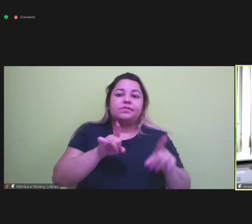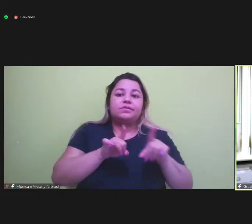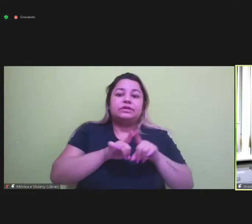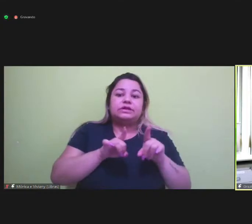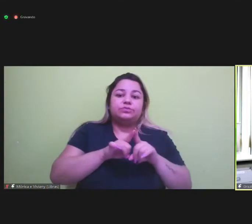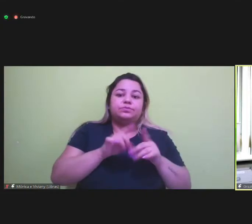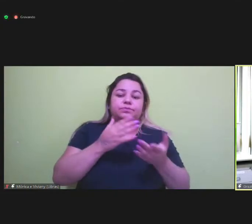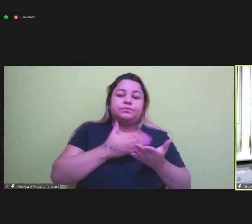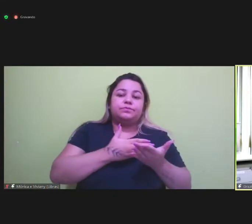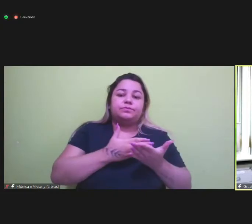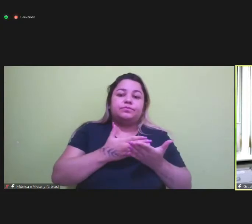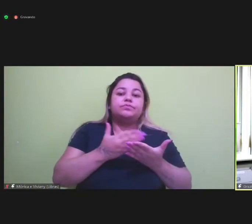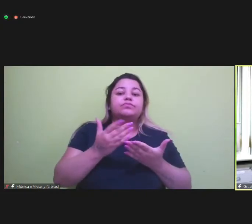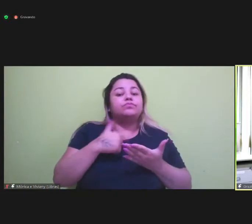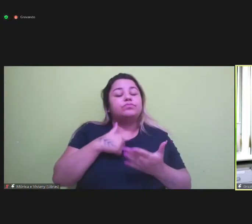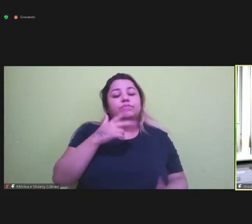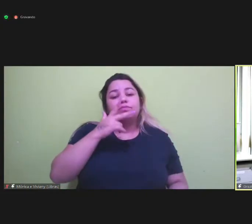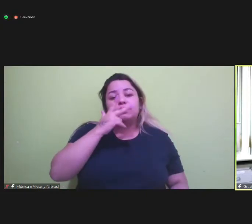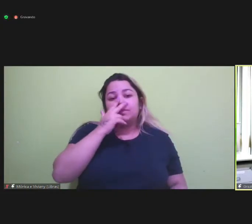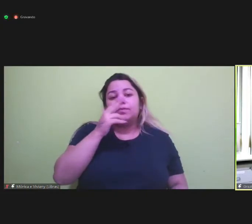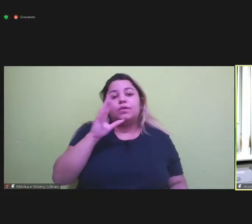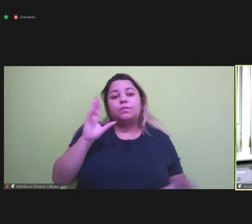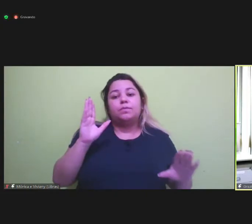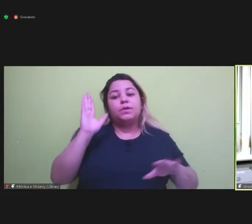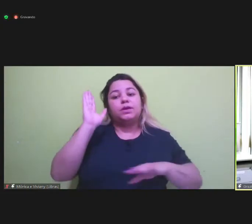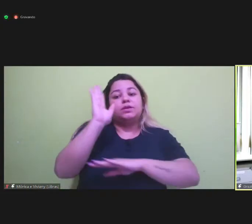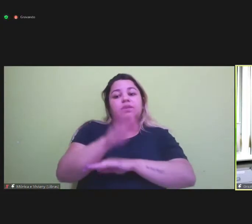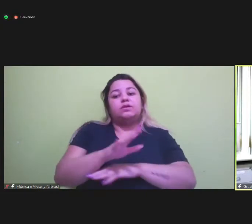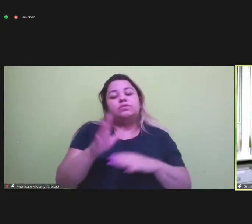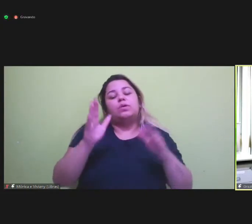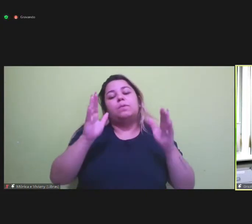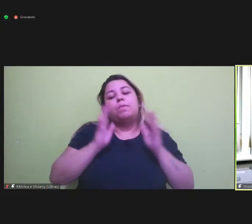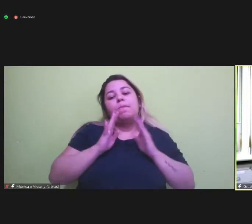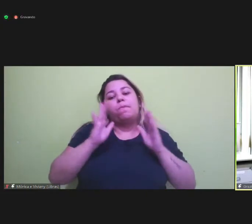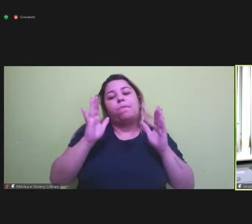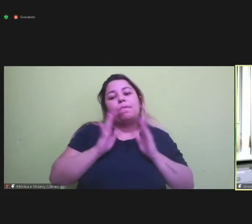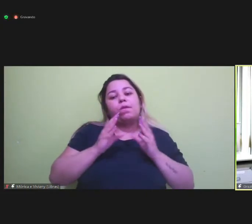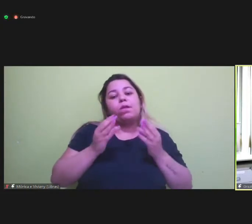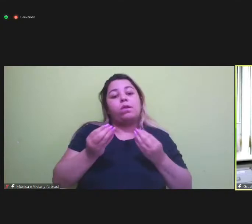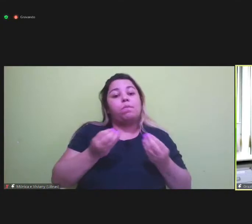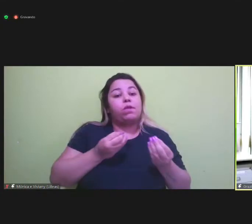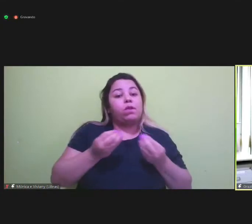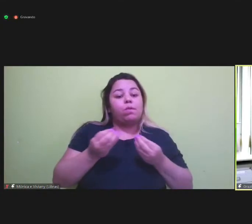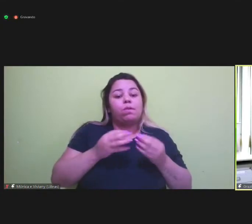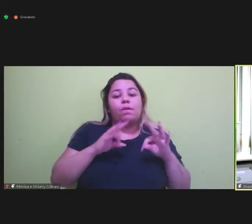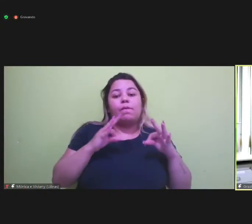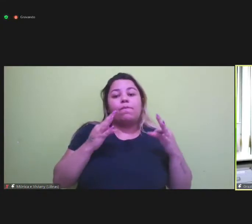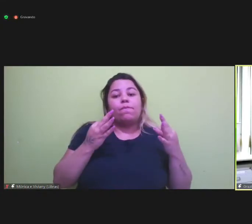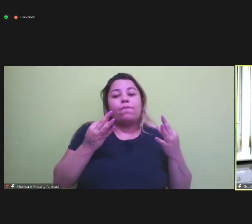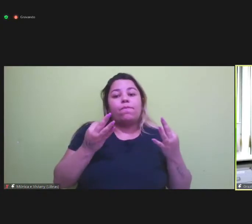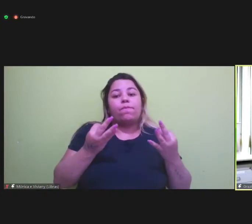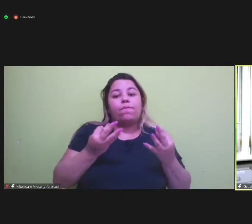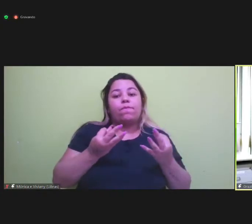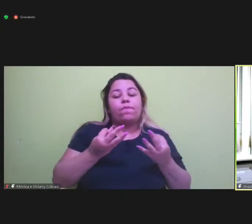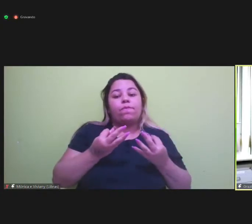were able to begin, and I think that it was a very rich afternoon, like